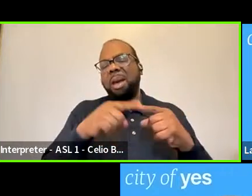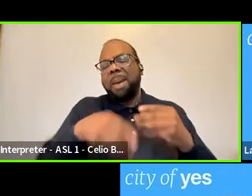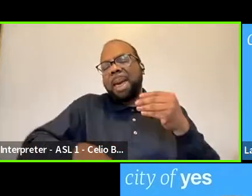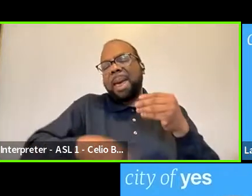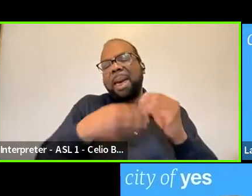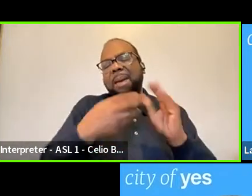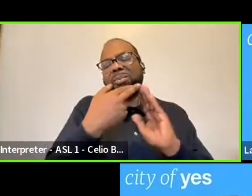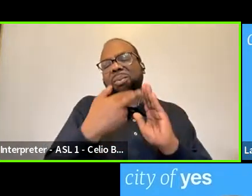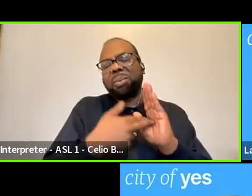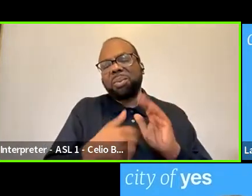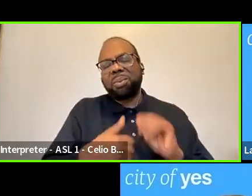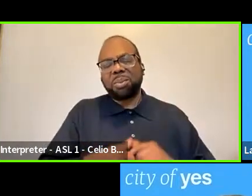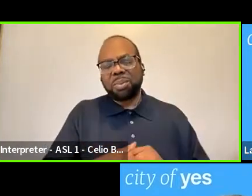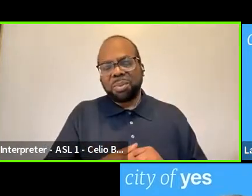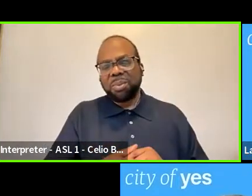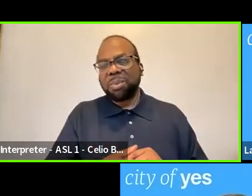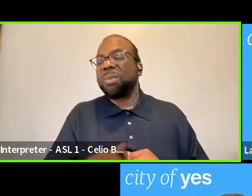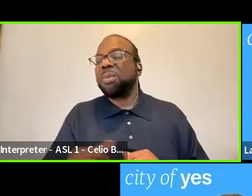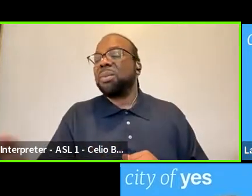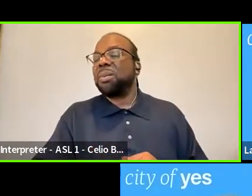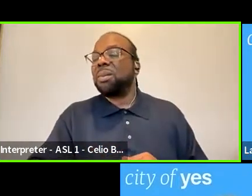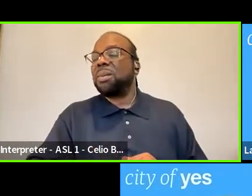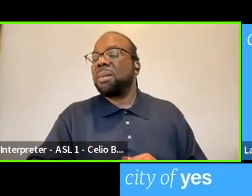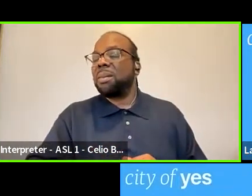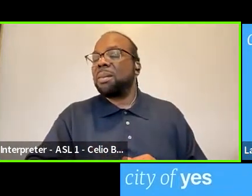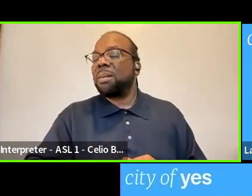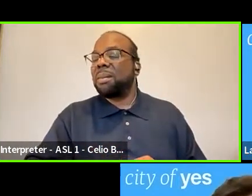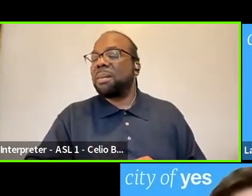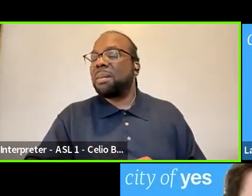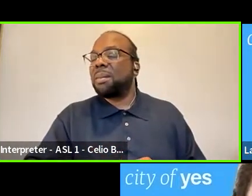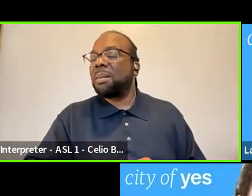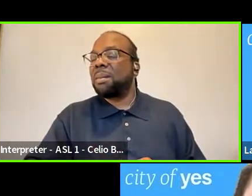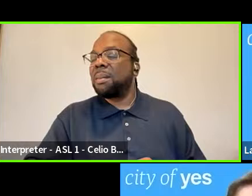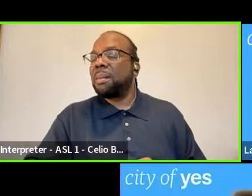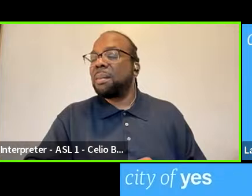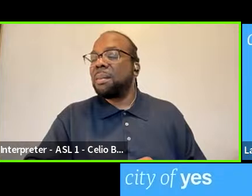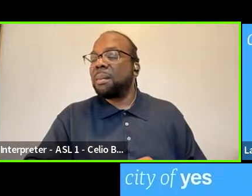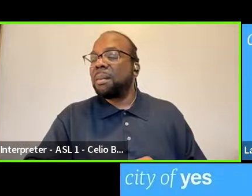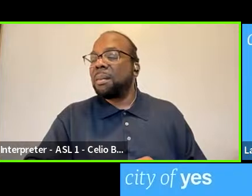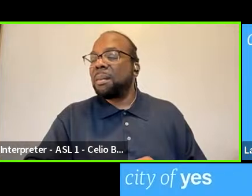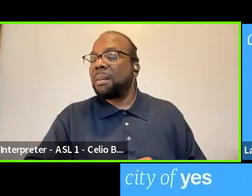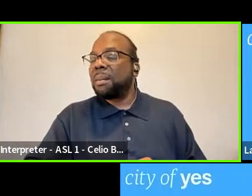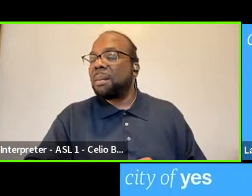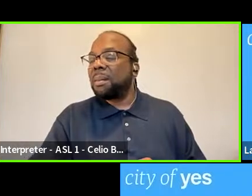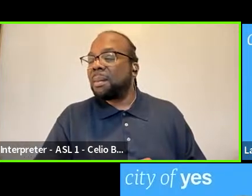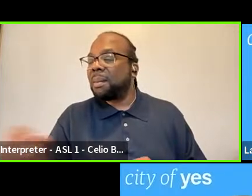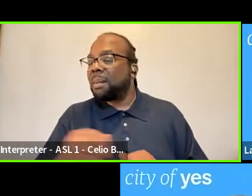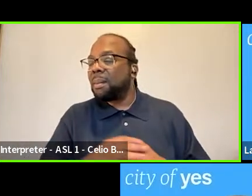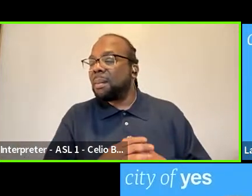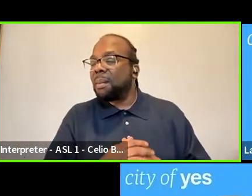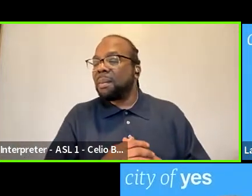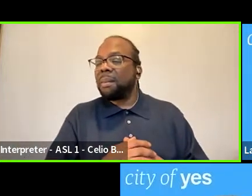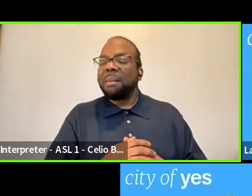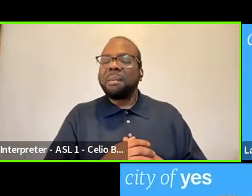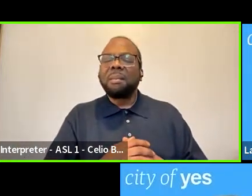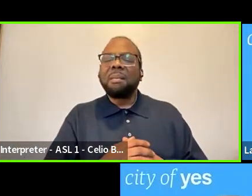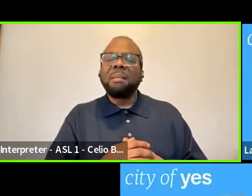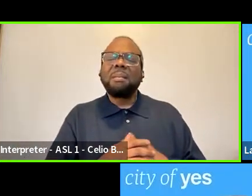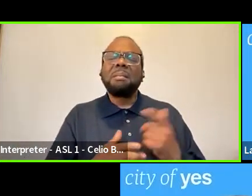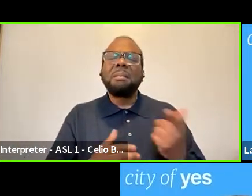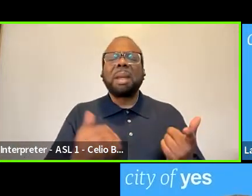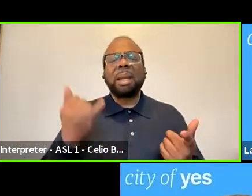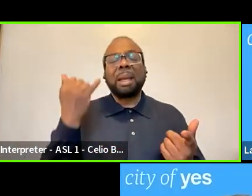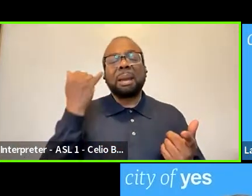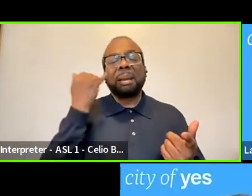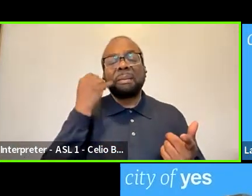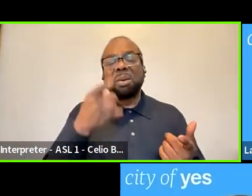regulations. Thank you so much. And staying in that vein, Winnie, if you